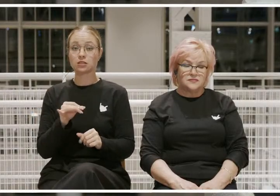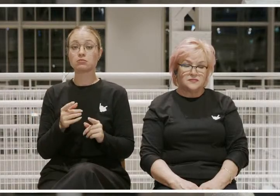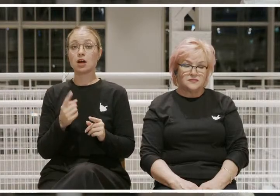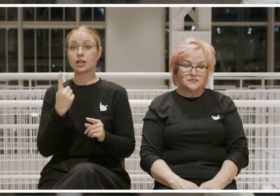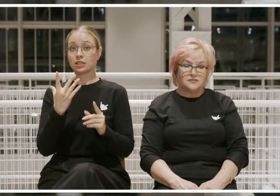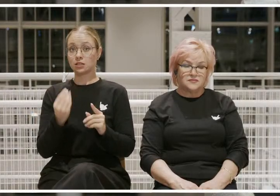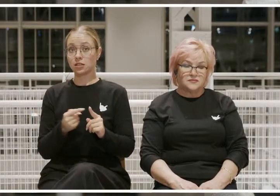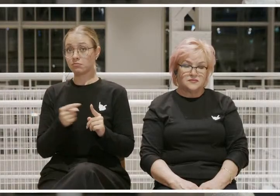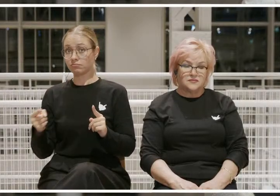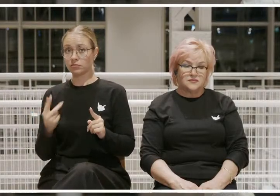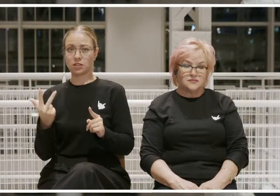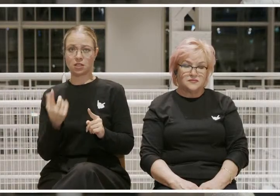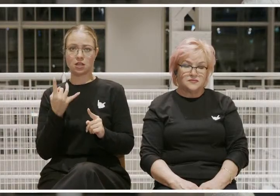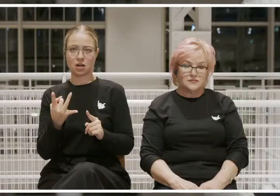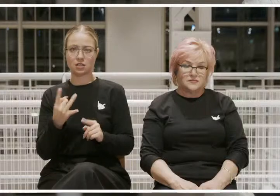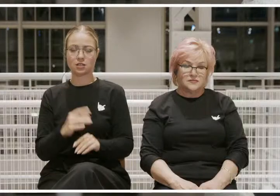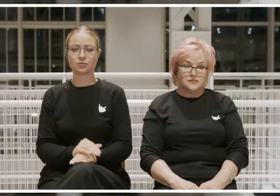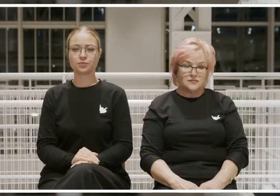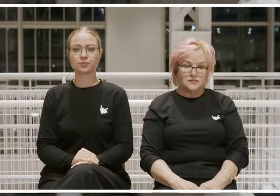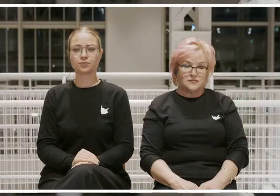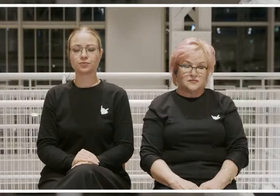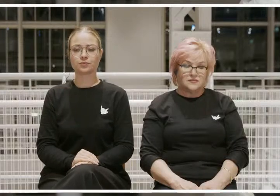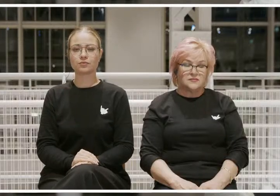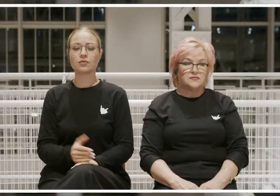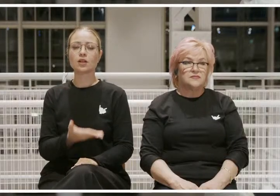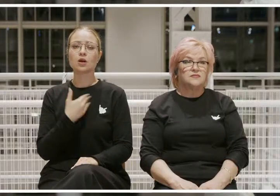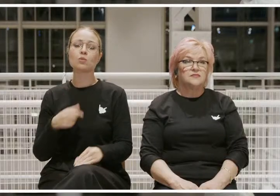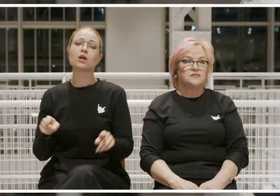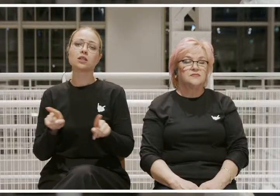also hold tours in English, but